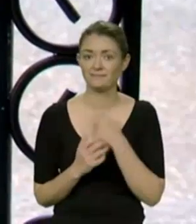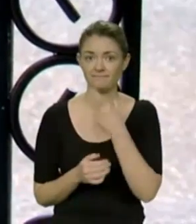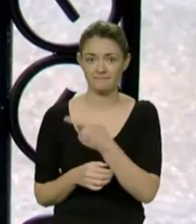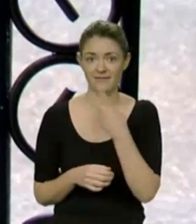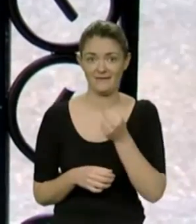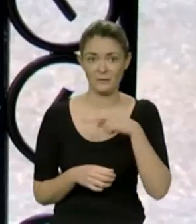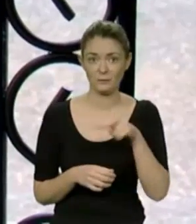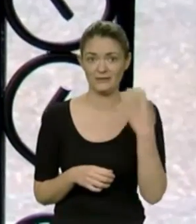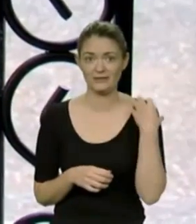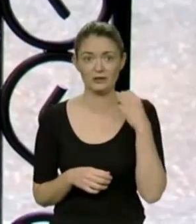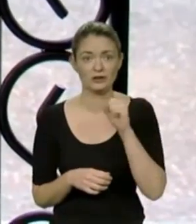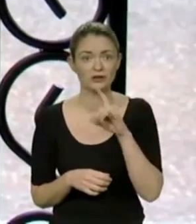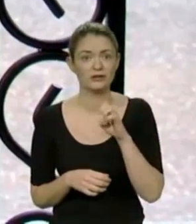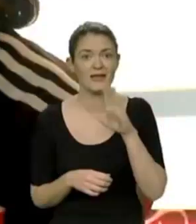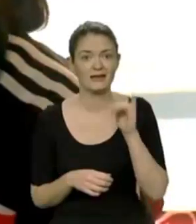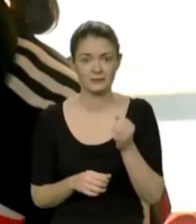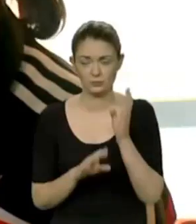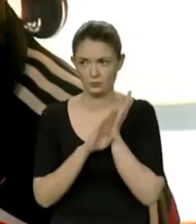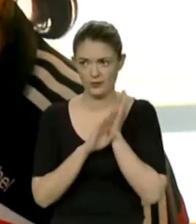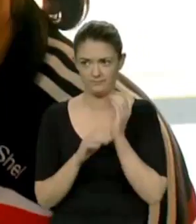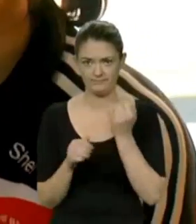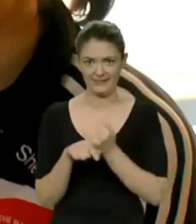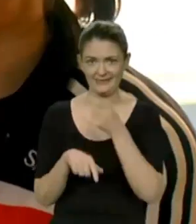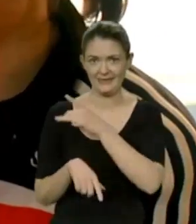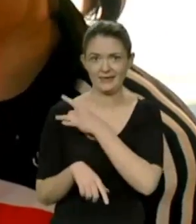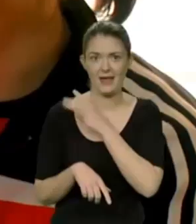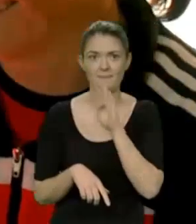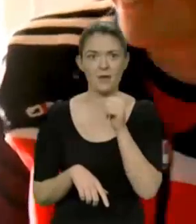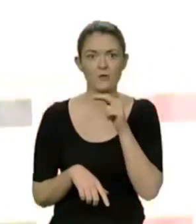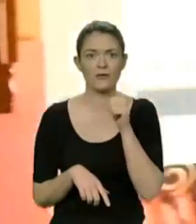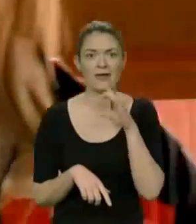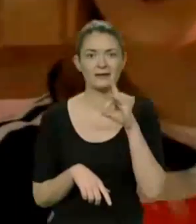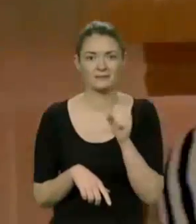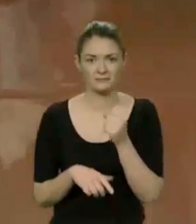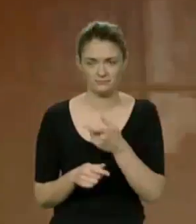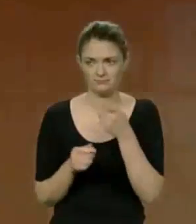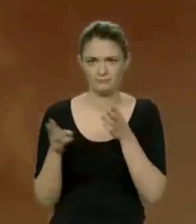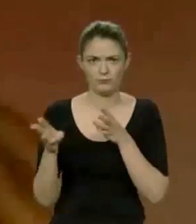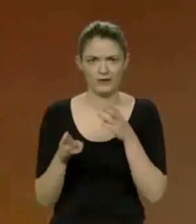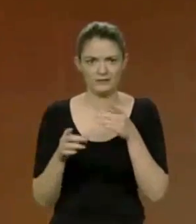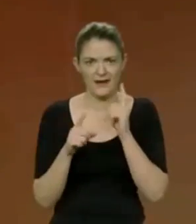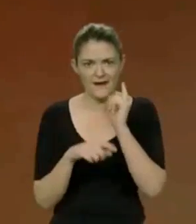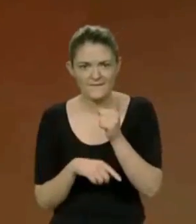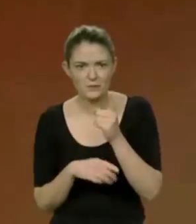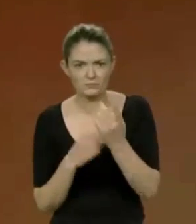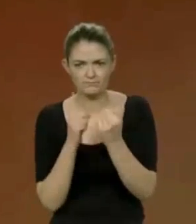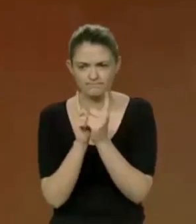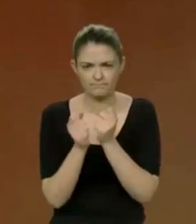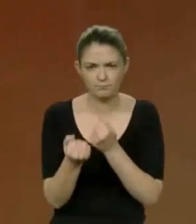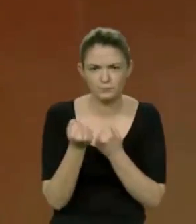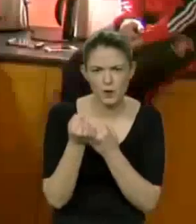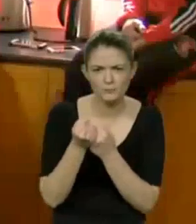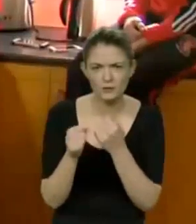Kyo's twin sister Shelley is a soldier stationed in Kilkenny Barracks. She was a source of practical advice and close support in the tough early